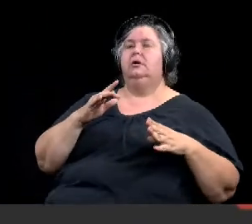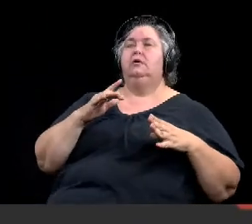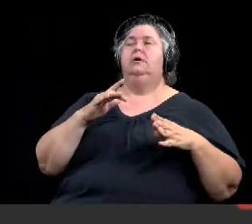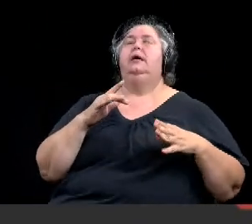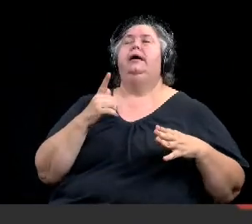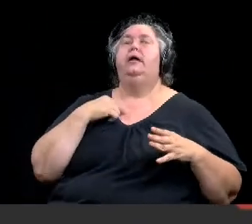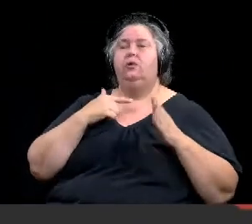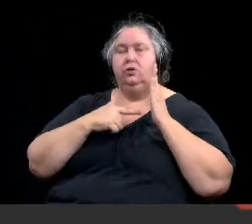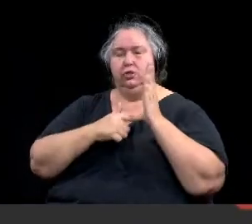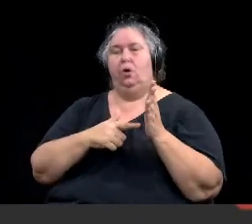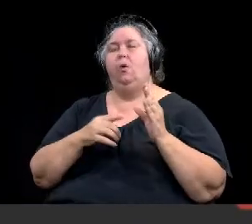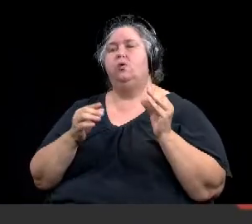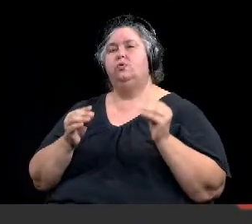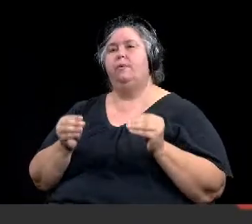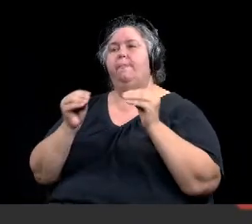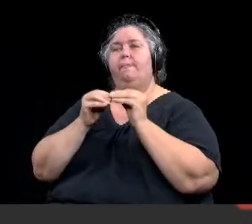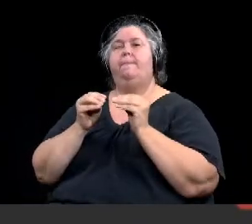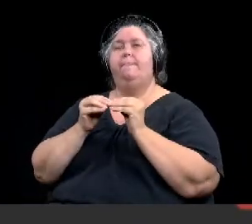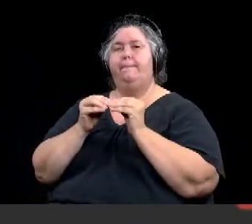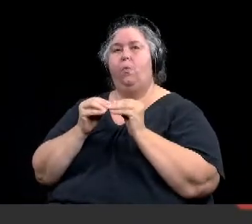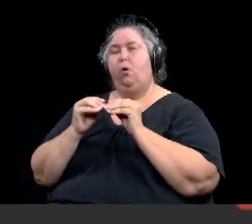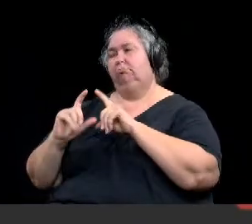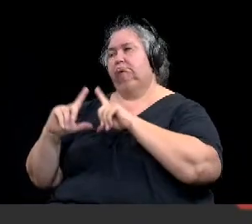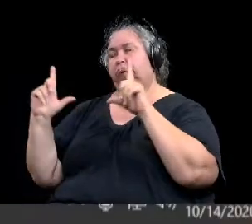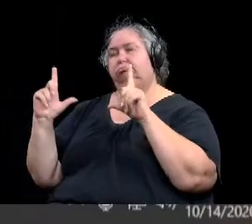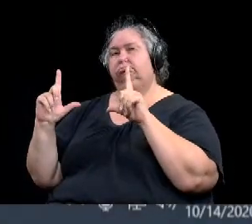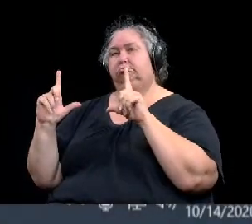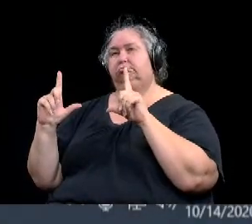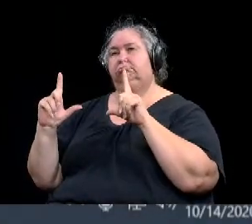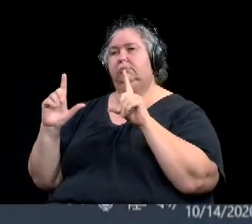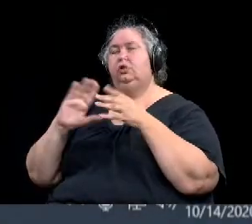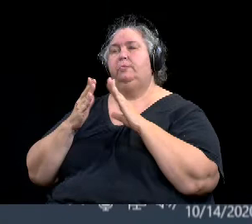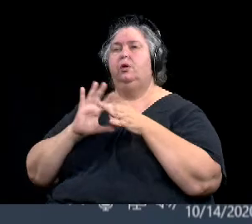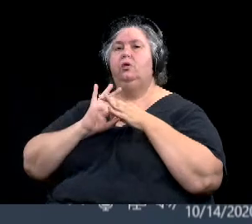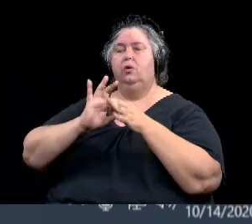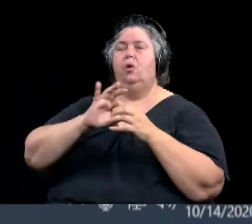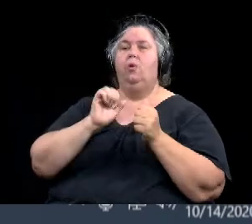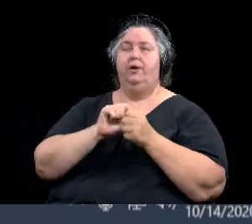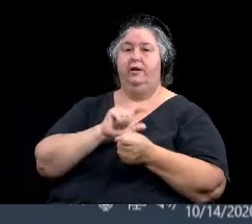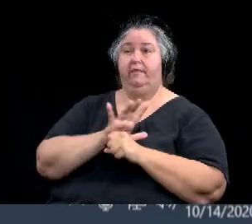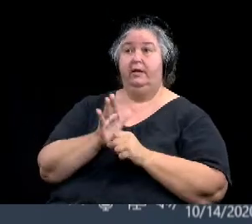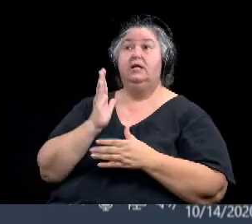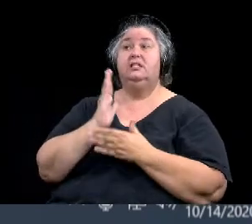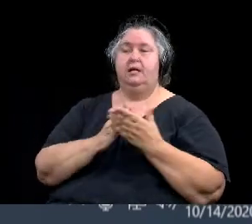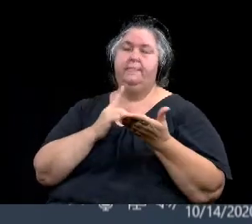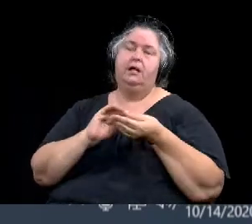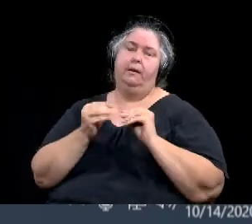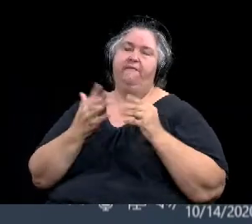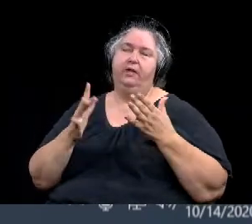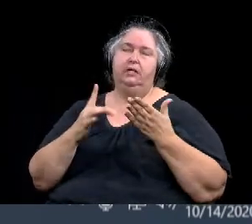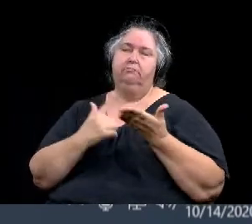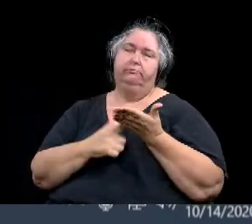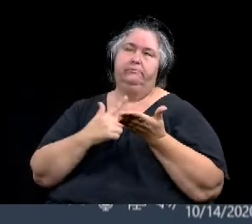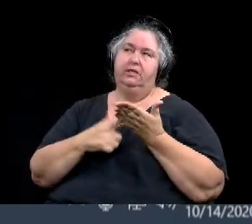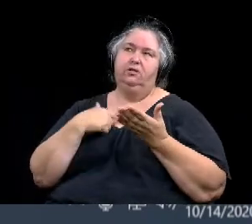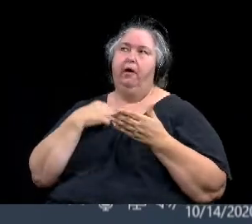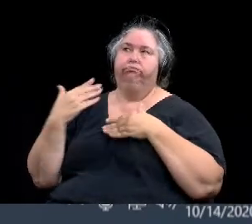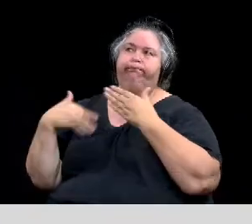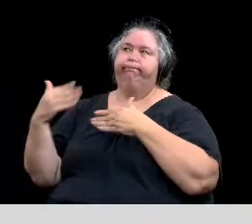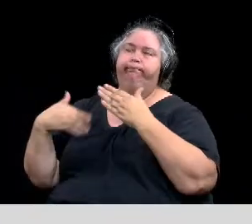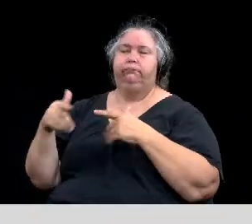additional graphics related to our community's response to the pandemic. A lot of these numbers have already been discussed, so I'll move pretty quickly through